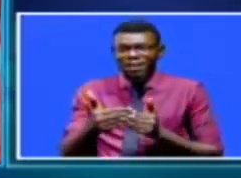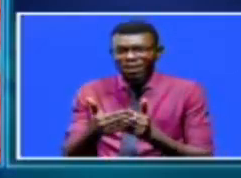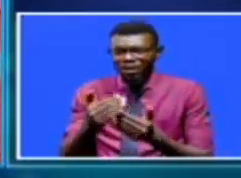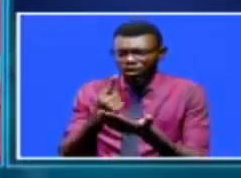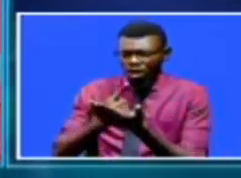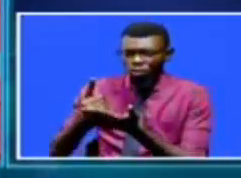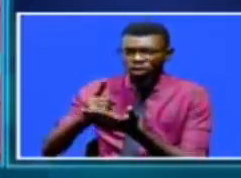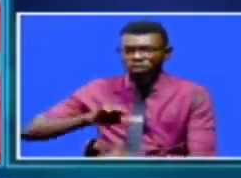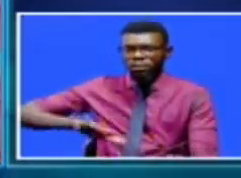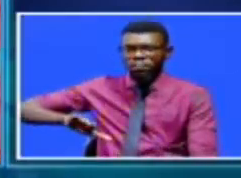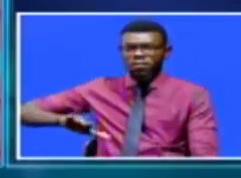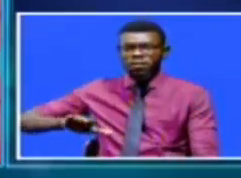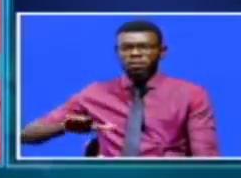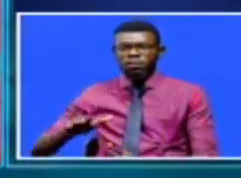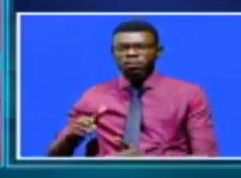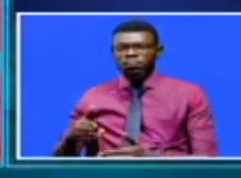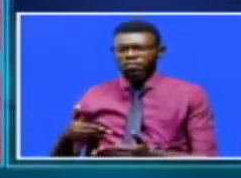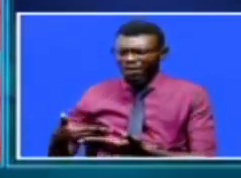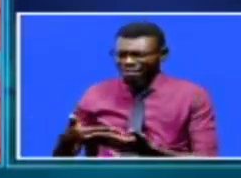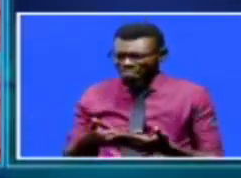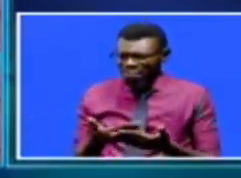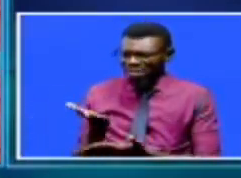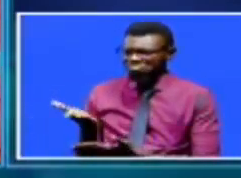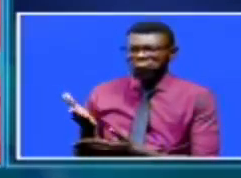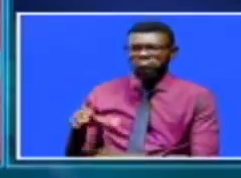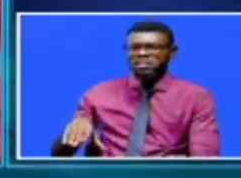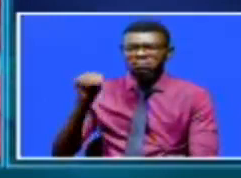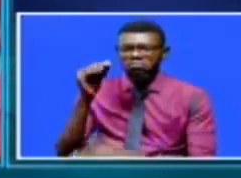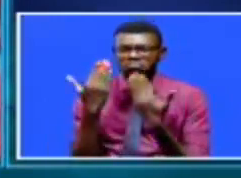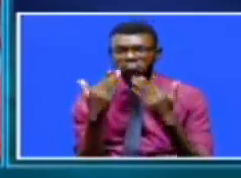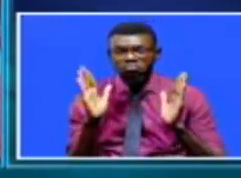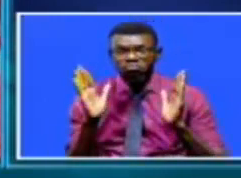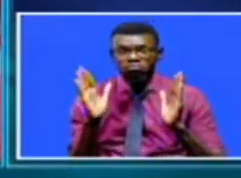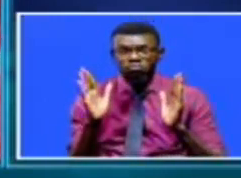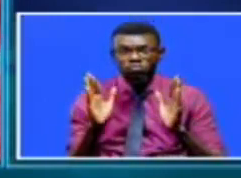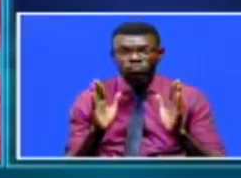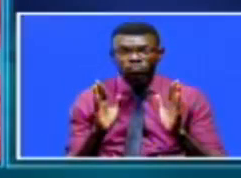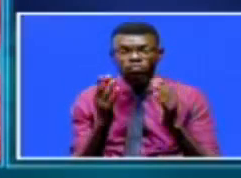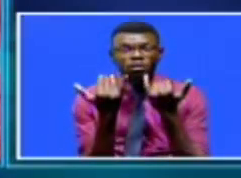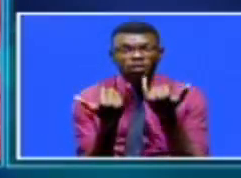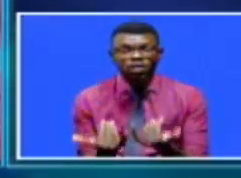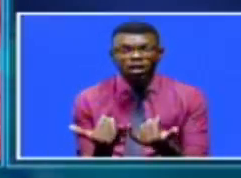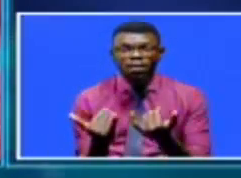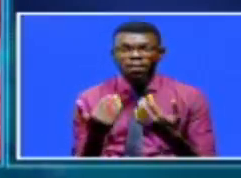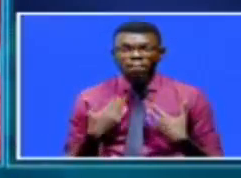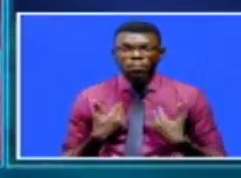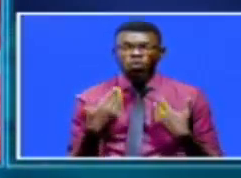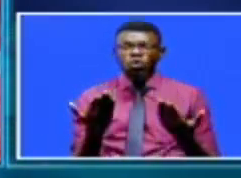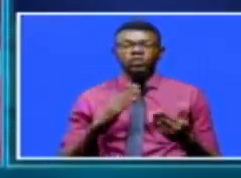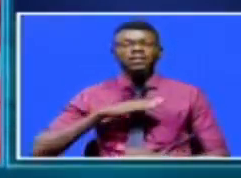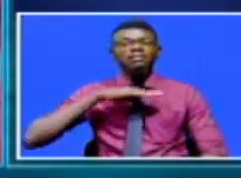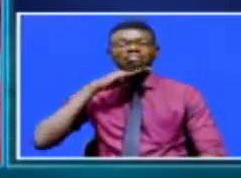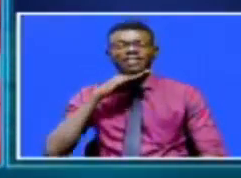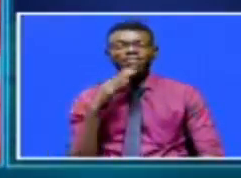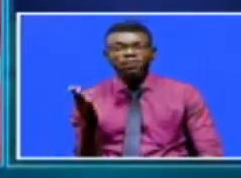So tumepata fetus. Kwa hivyo kwa sasa tumepata wale watu ambao wamepoteza maisha